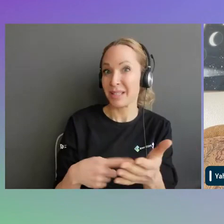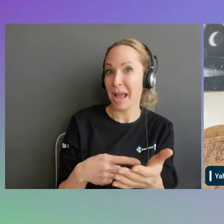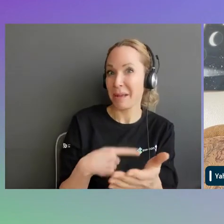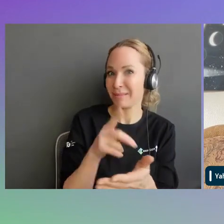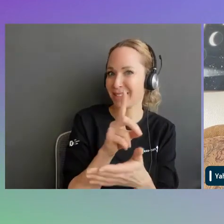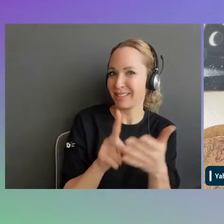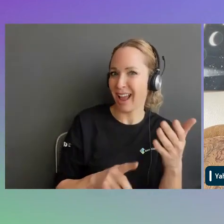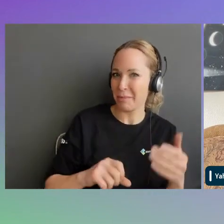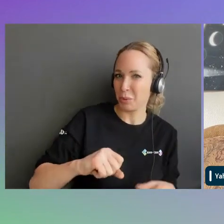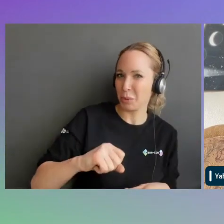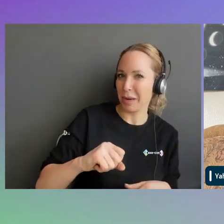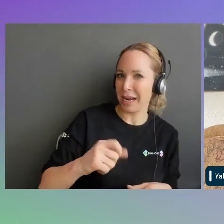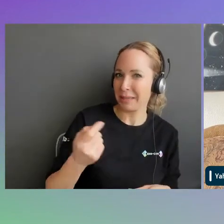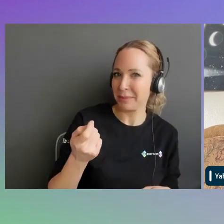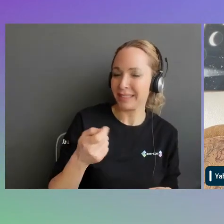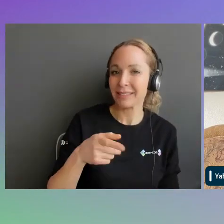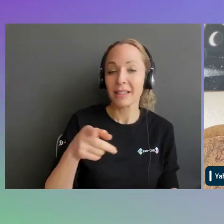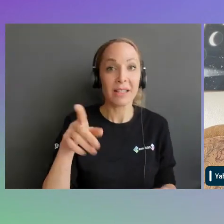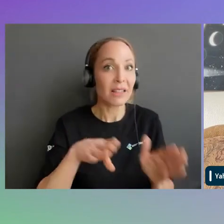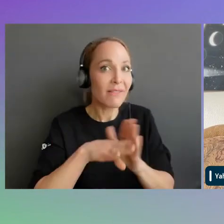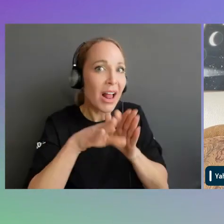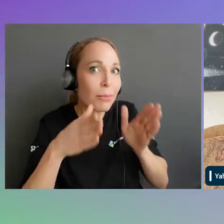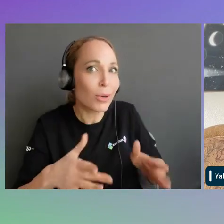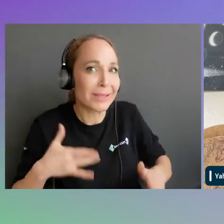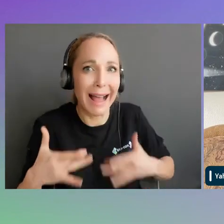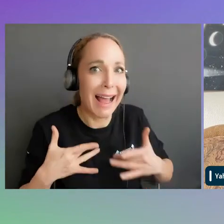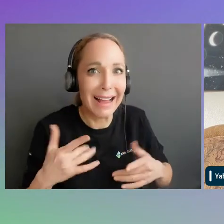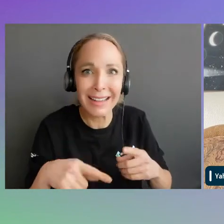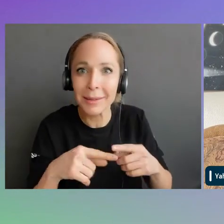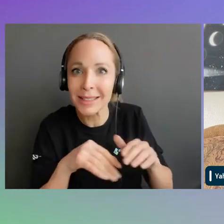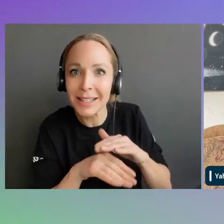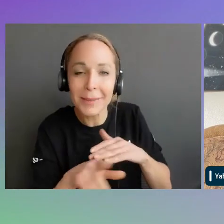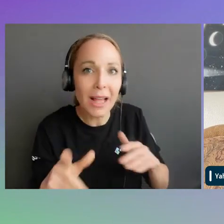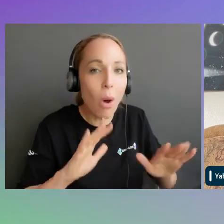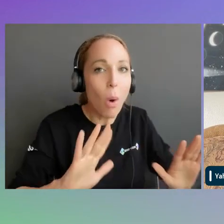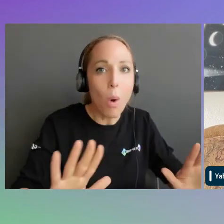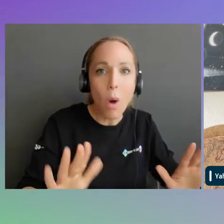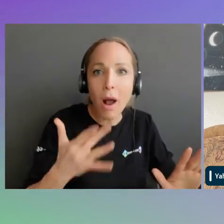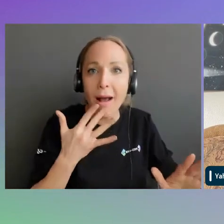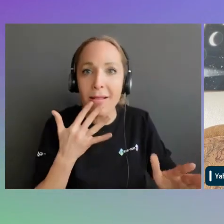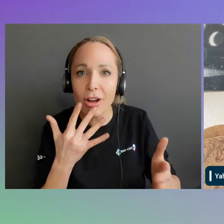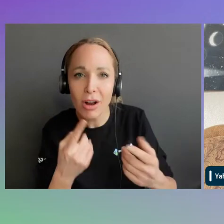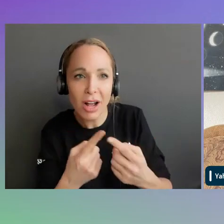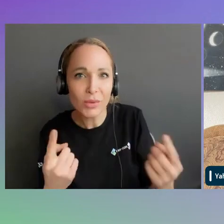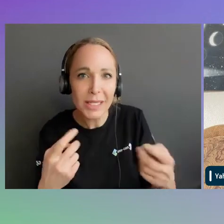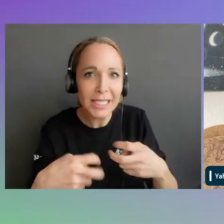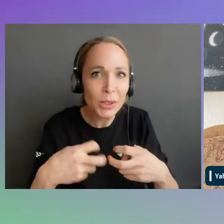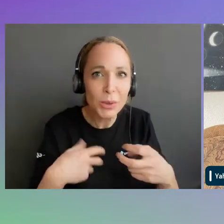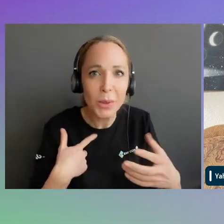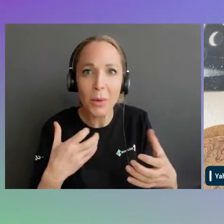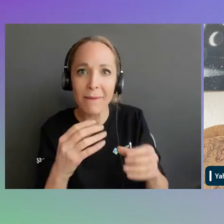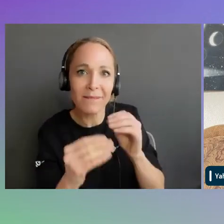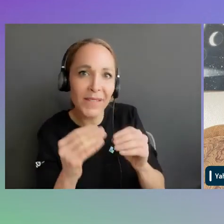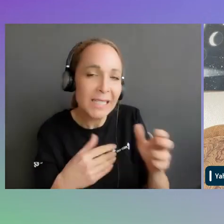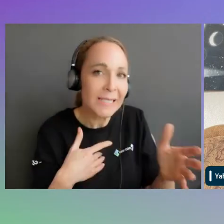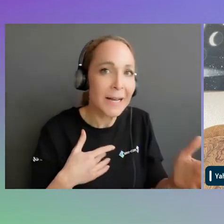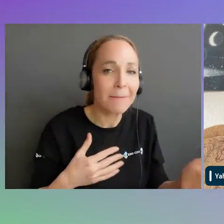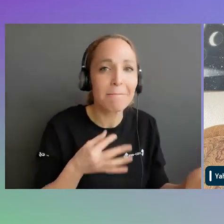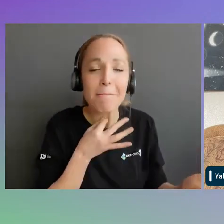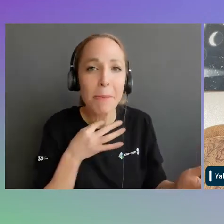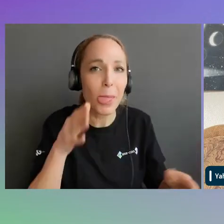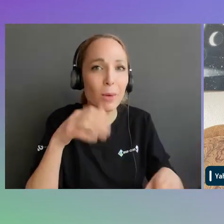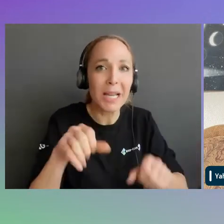maybe your developers are really excited about accessibility and they're like, hey, there's this color contrast issue and I really want to fix it, but it'll take